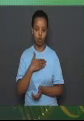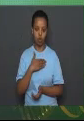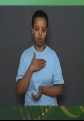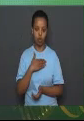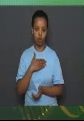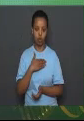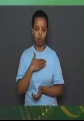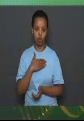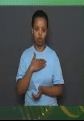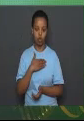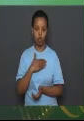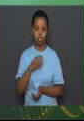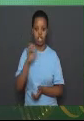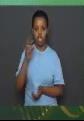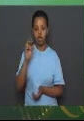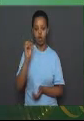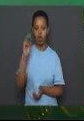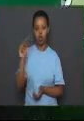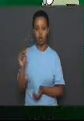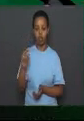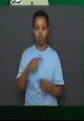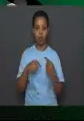process of chromatography.